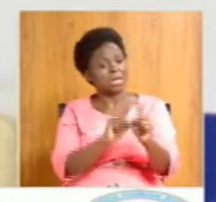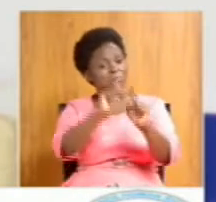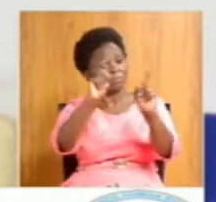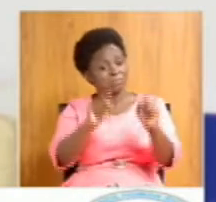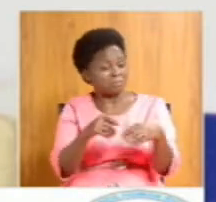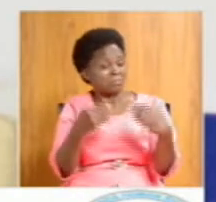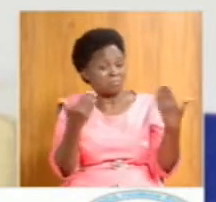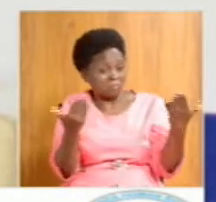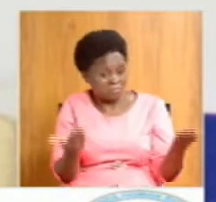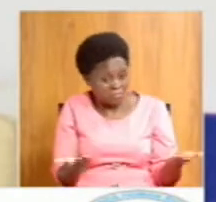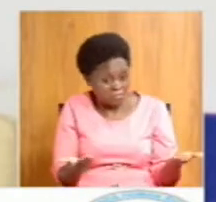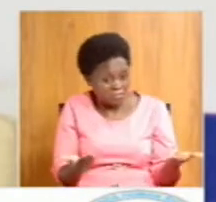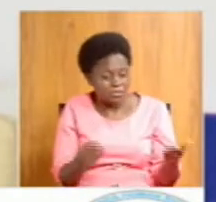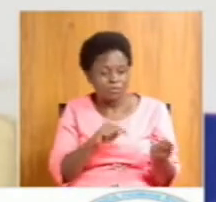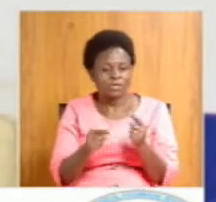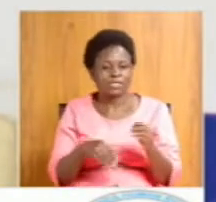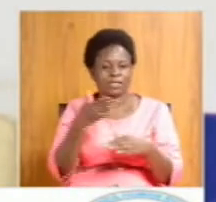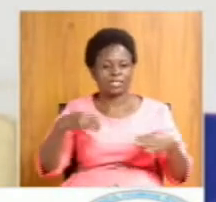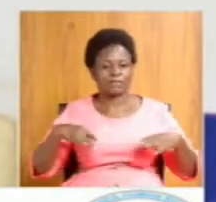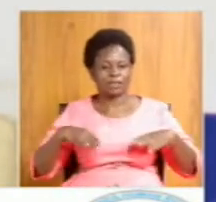outlier? Let's discuss this after the break.